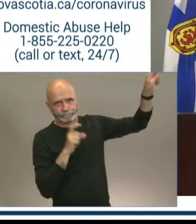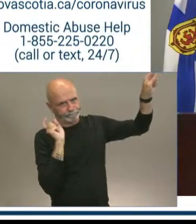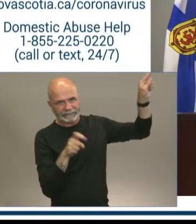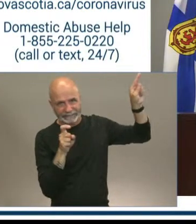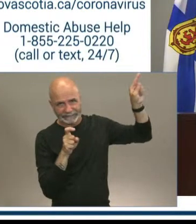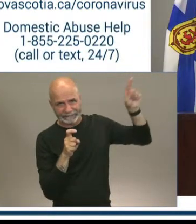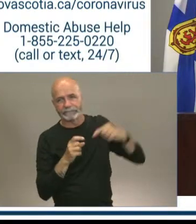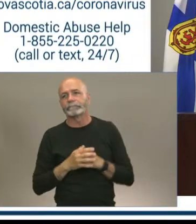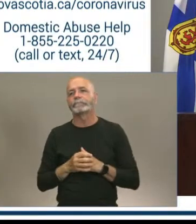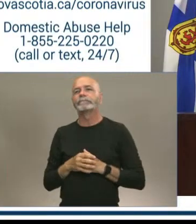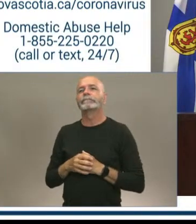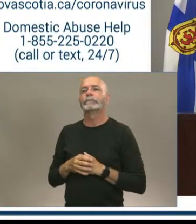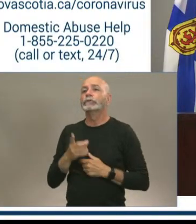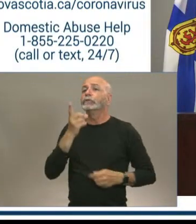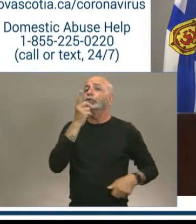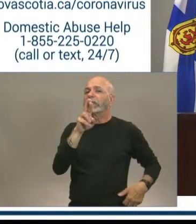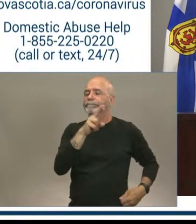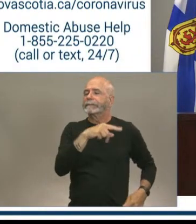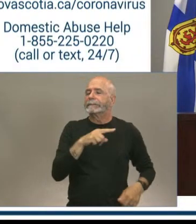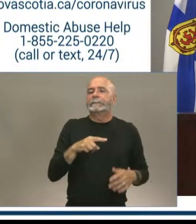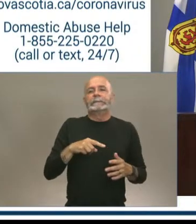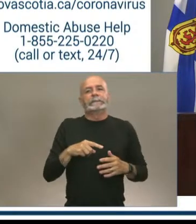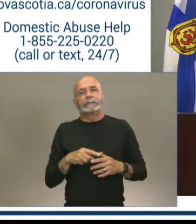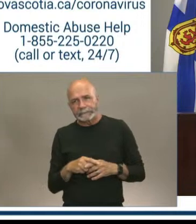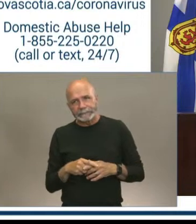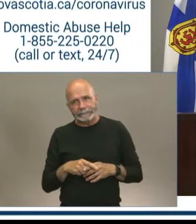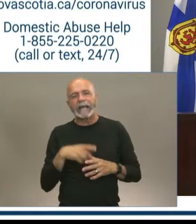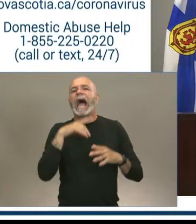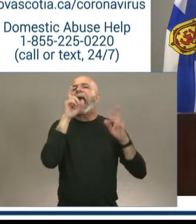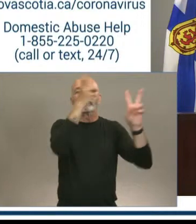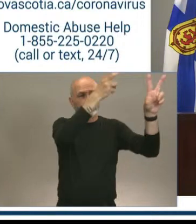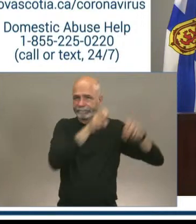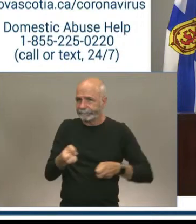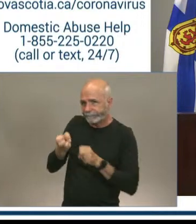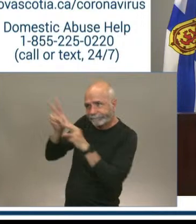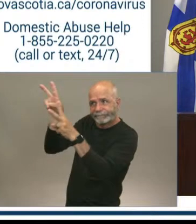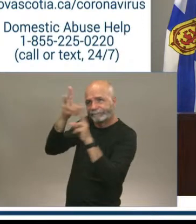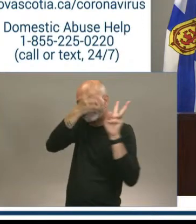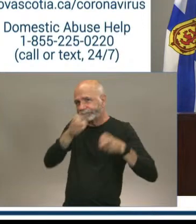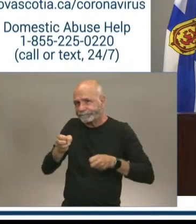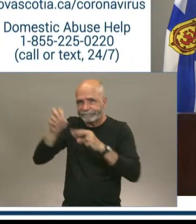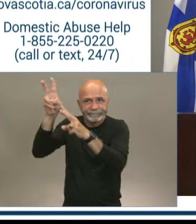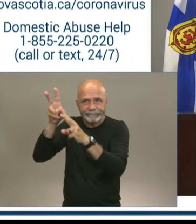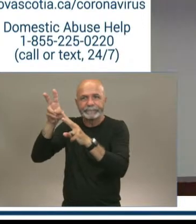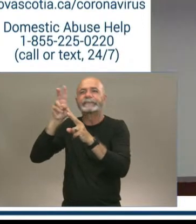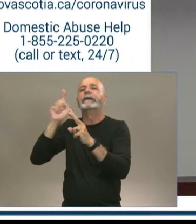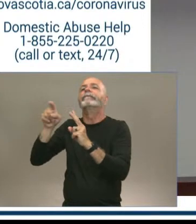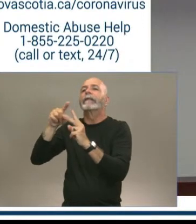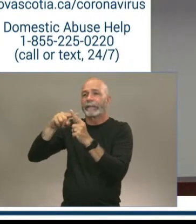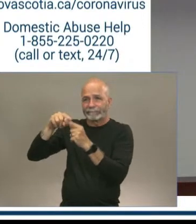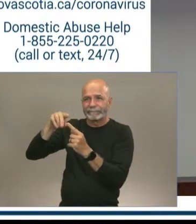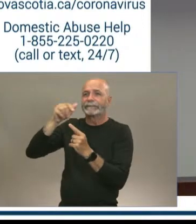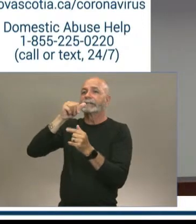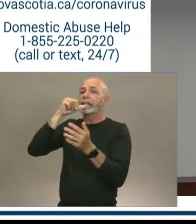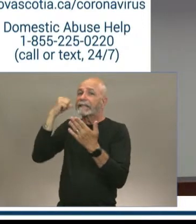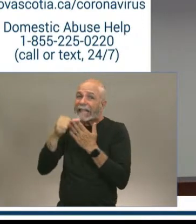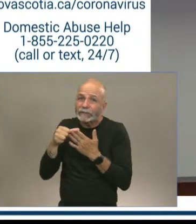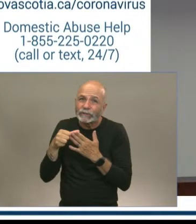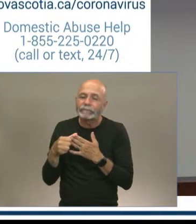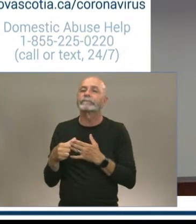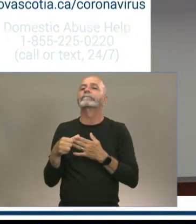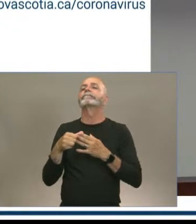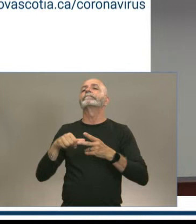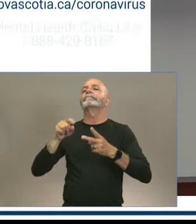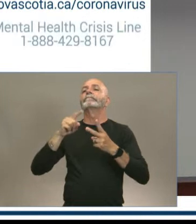quite automatic. I mean, people are expected to have to upload the appropriate information, which then generates a letter for them. But they